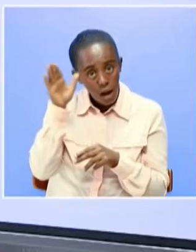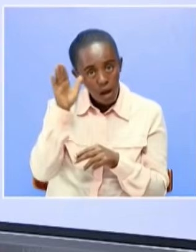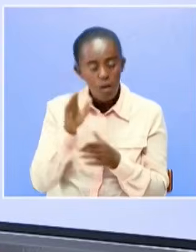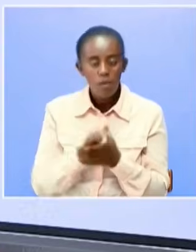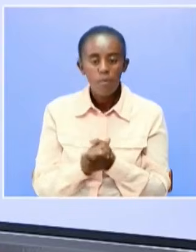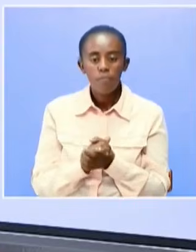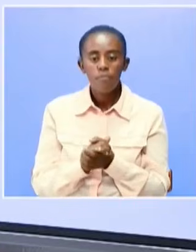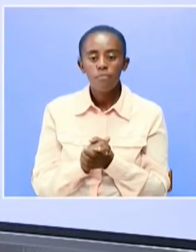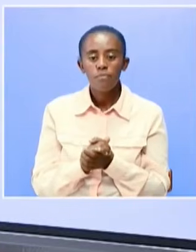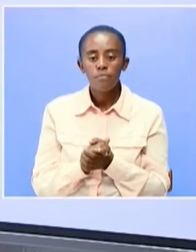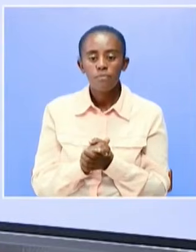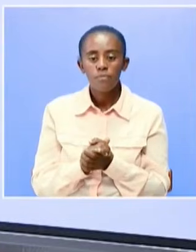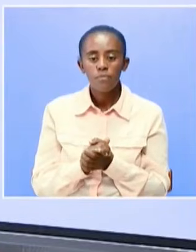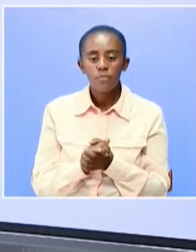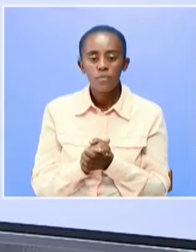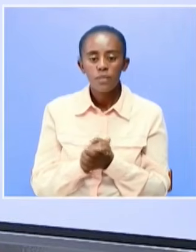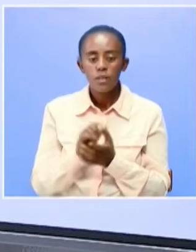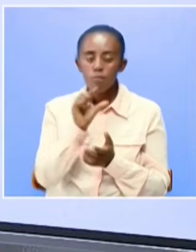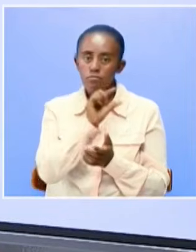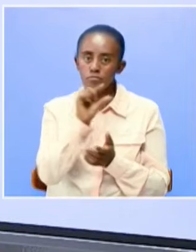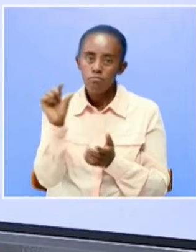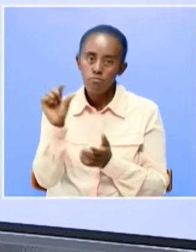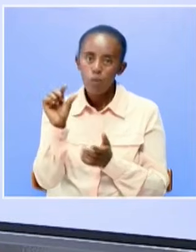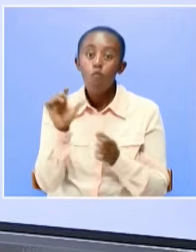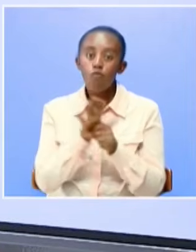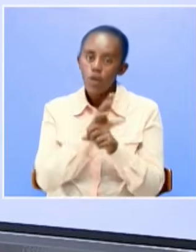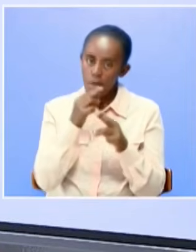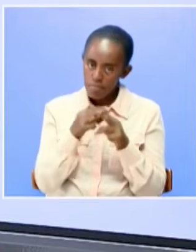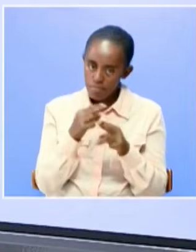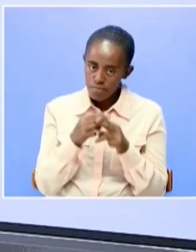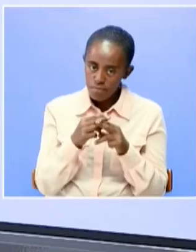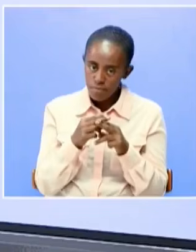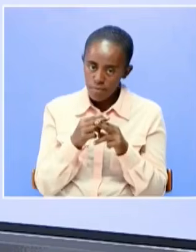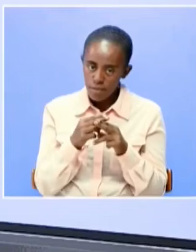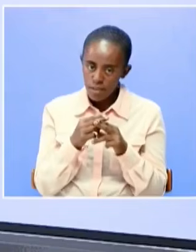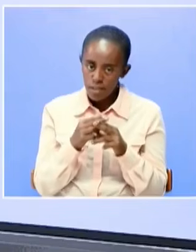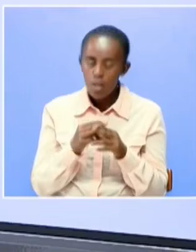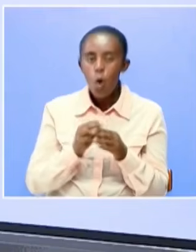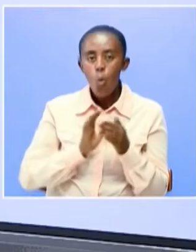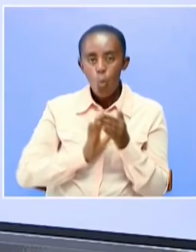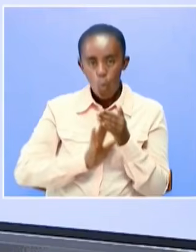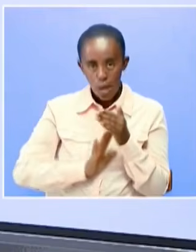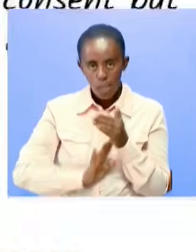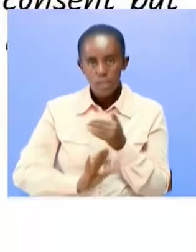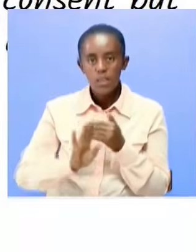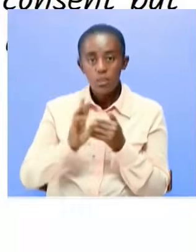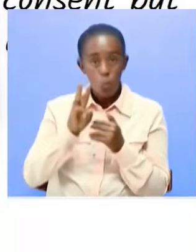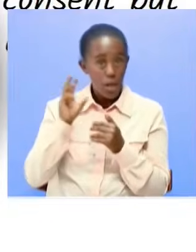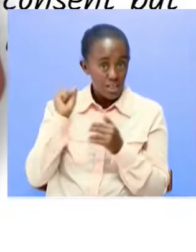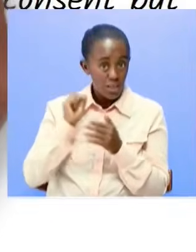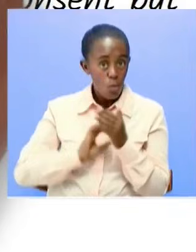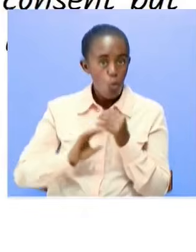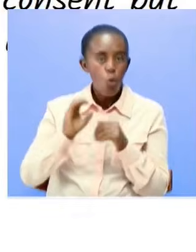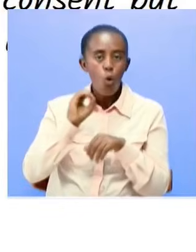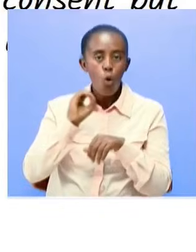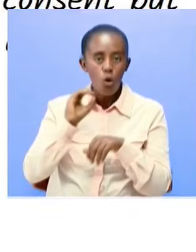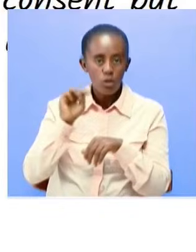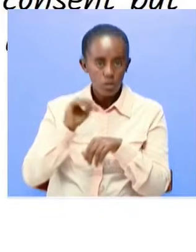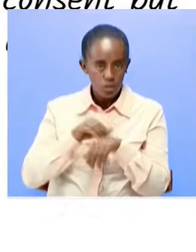Hey. This is full name, okay? Was born on